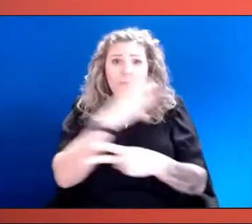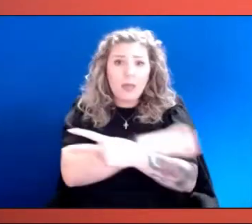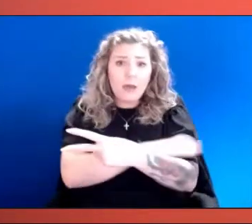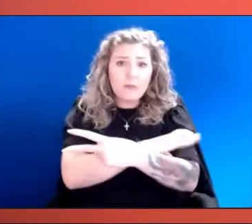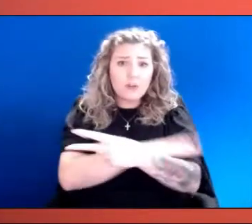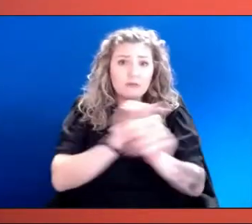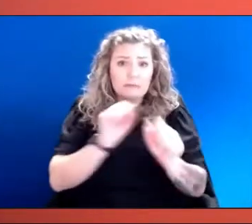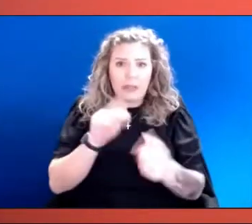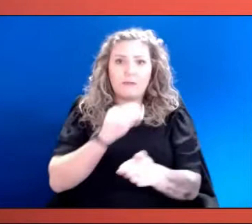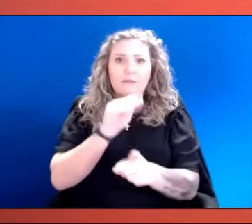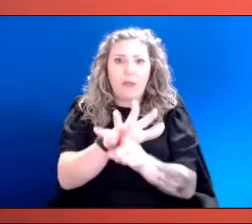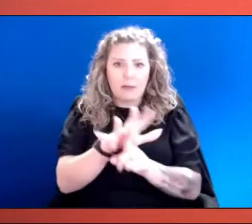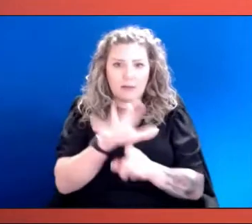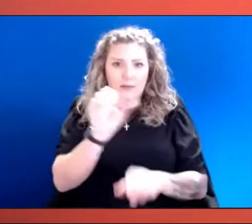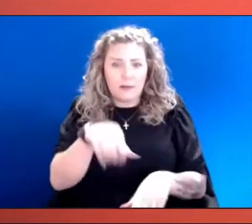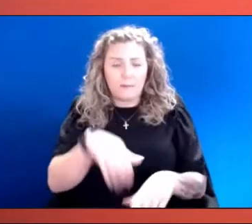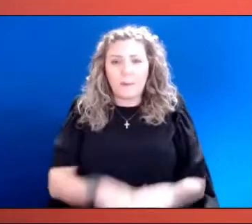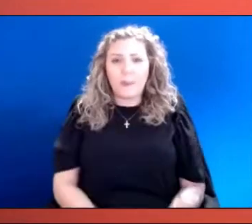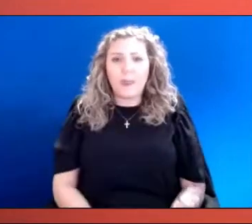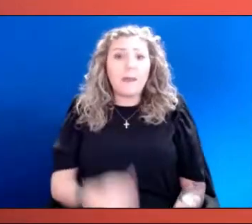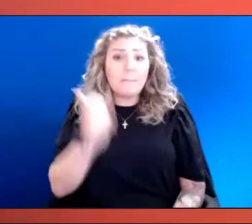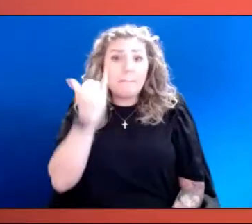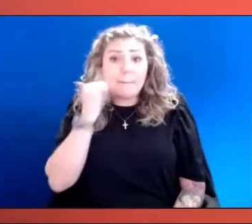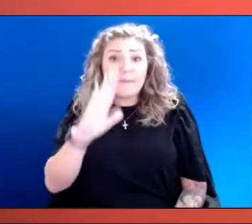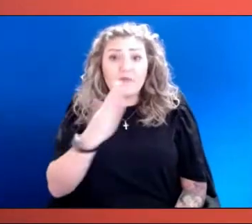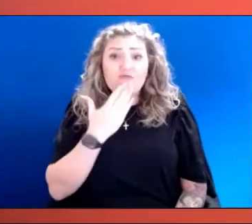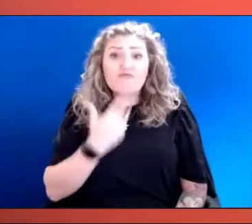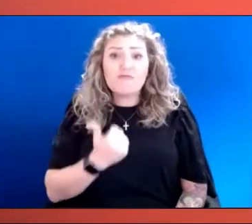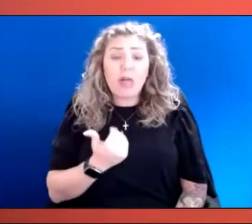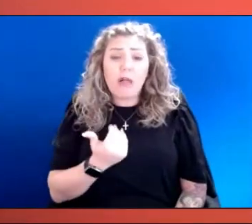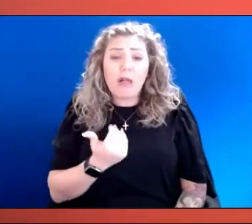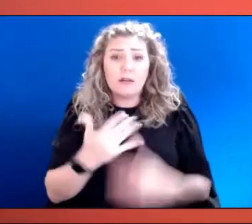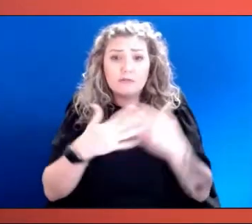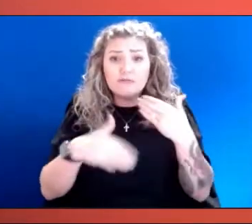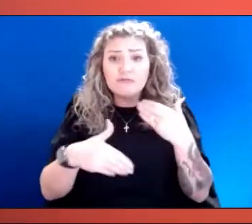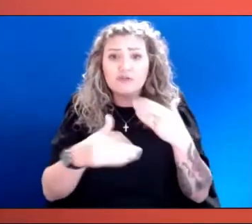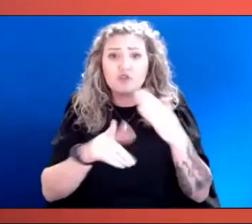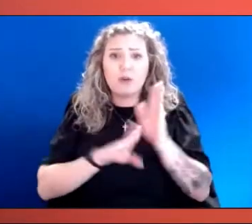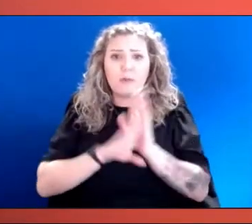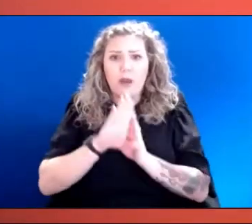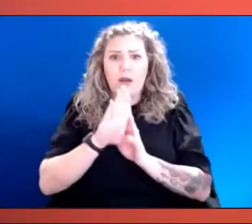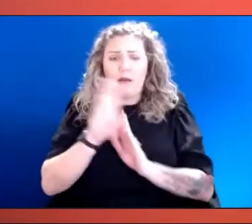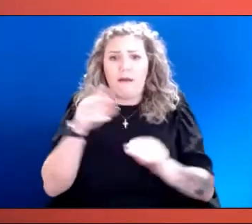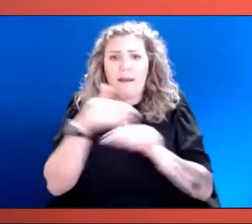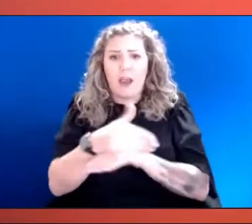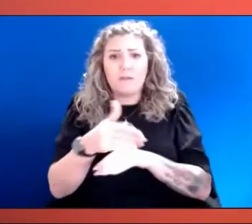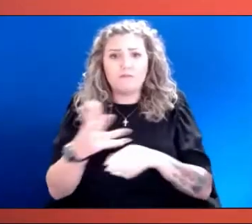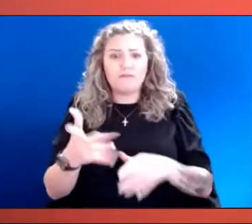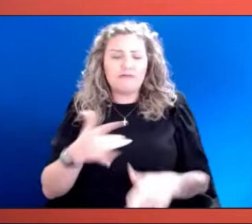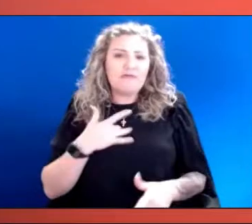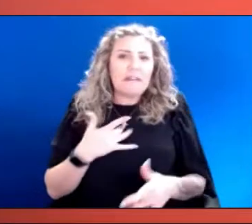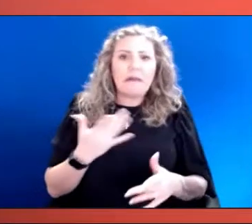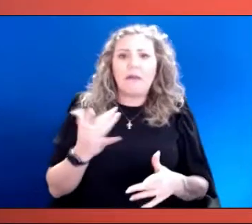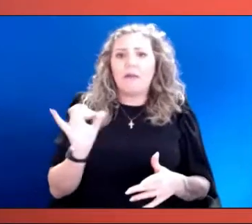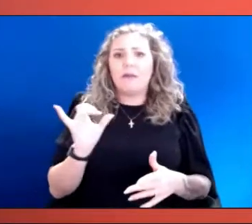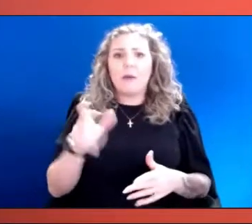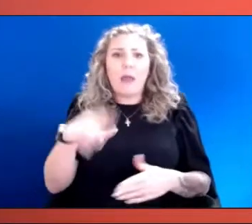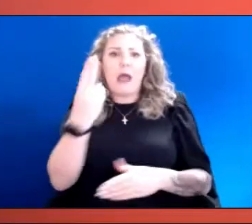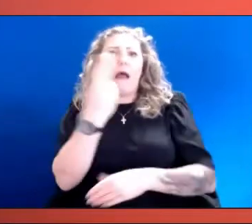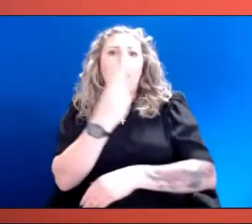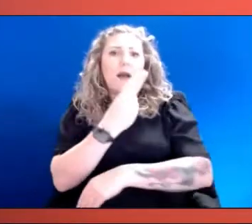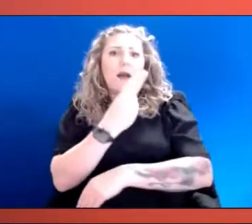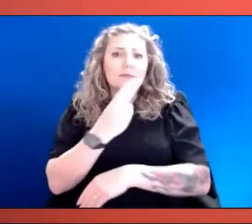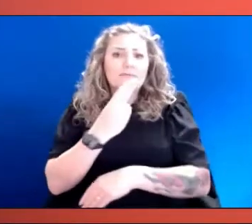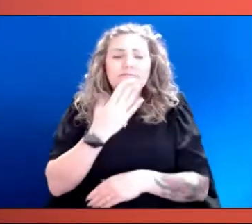effect. If your blood sugar spikes really high afterwards, you may feel that from hyperglycemia or high blood glucose.